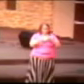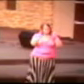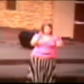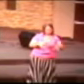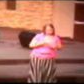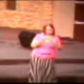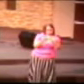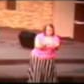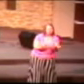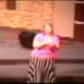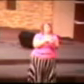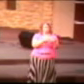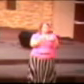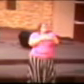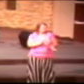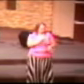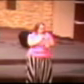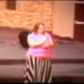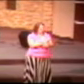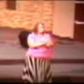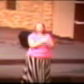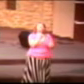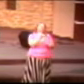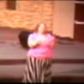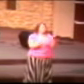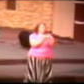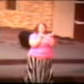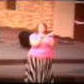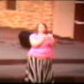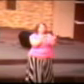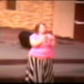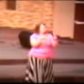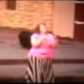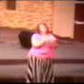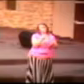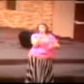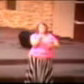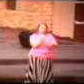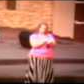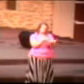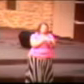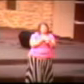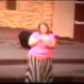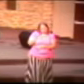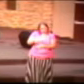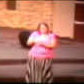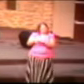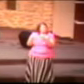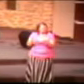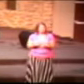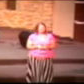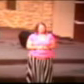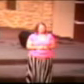burns down, when somebody loses a job, we rally around that family. We give funds to that family.